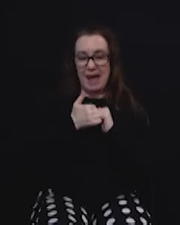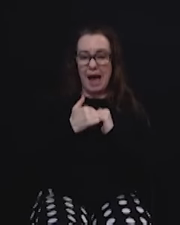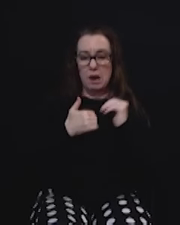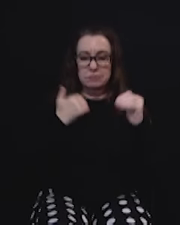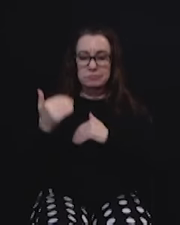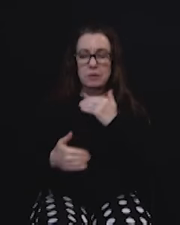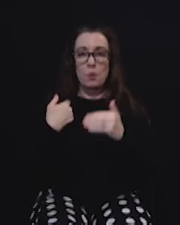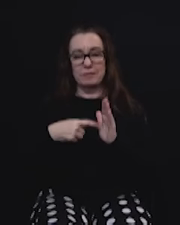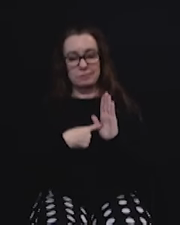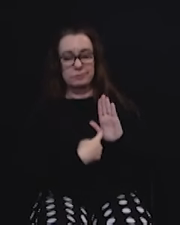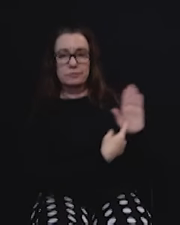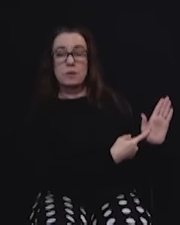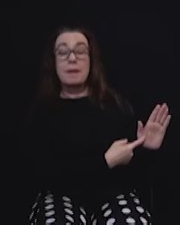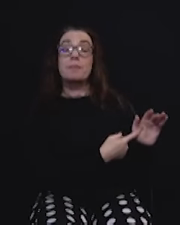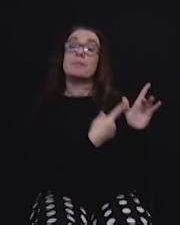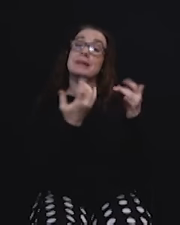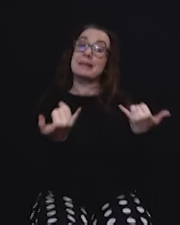But